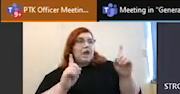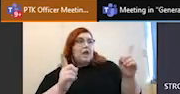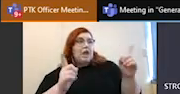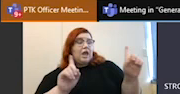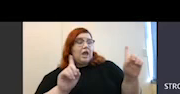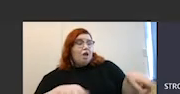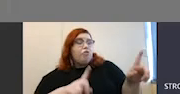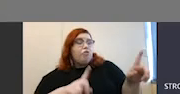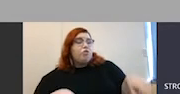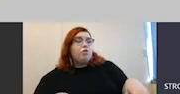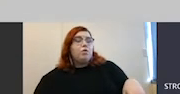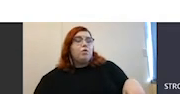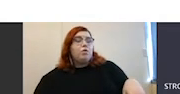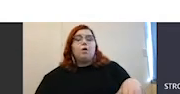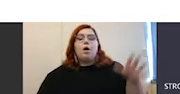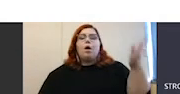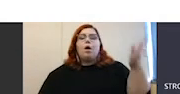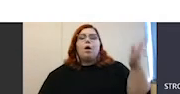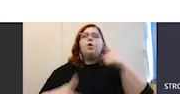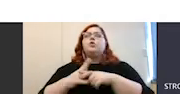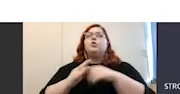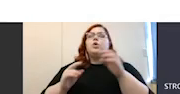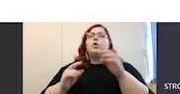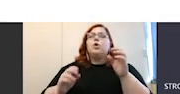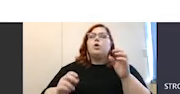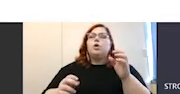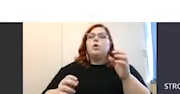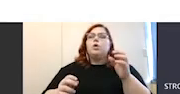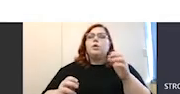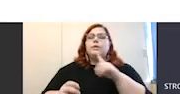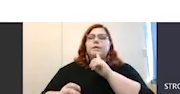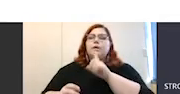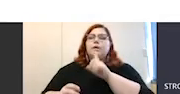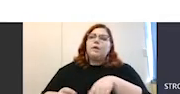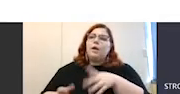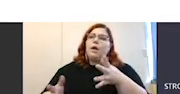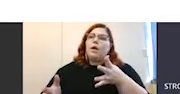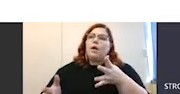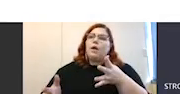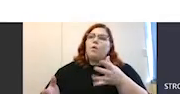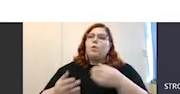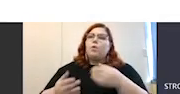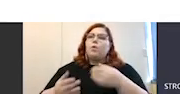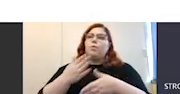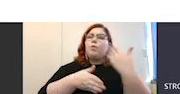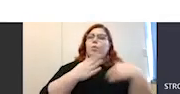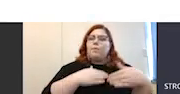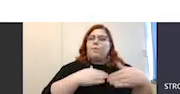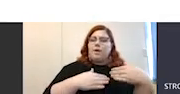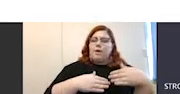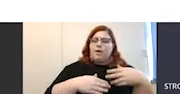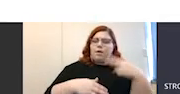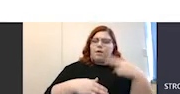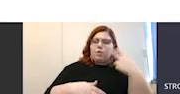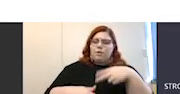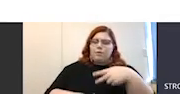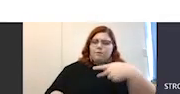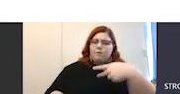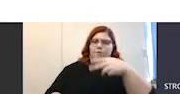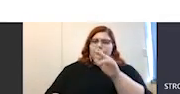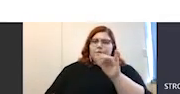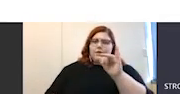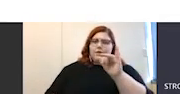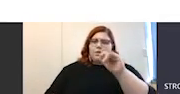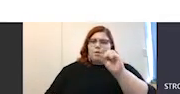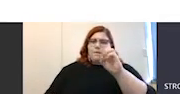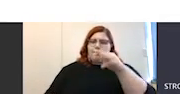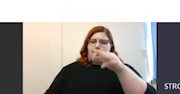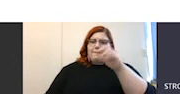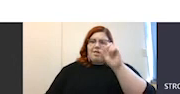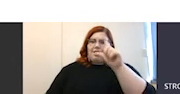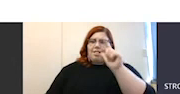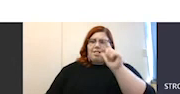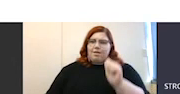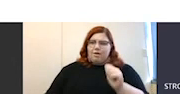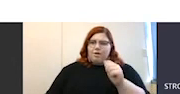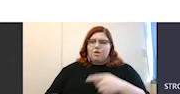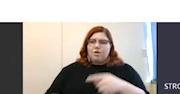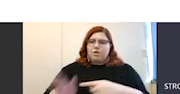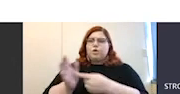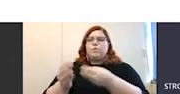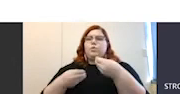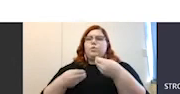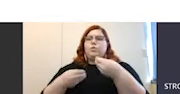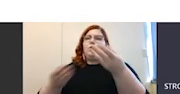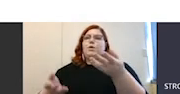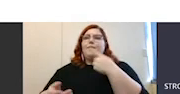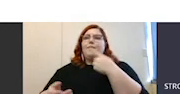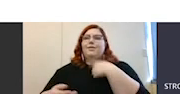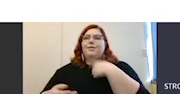I'll start off by saying I actually am going to go back and look at that Philomela example you gave, because I started laughing. I'm